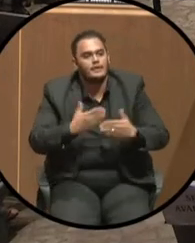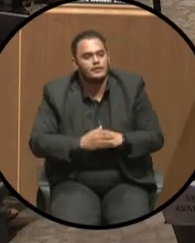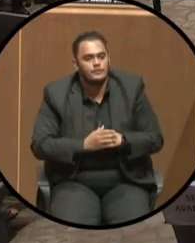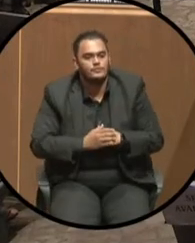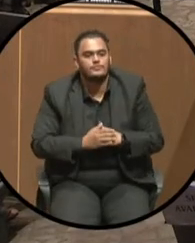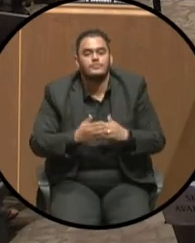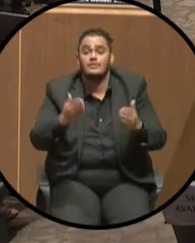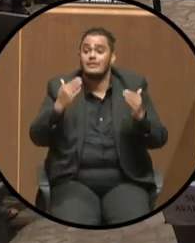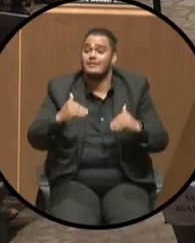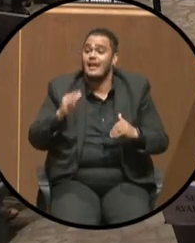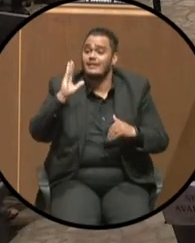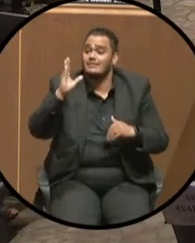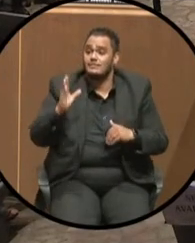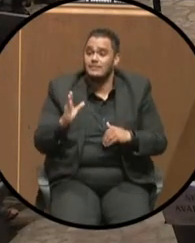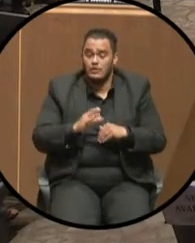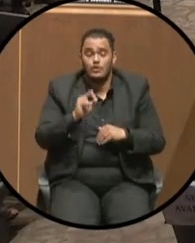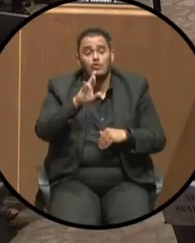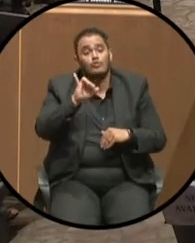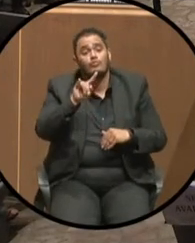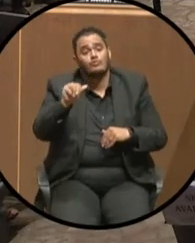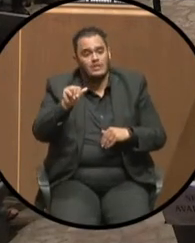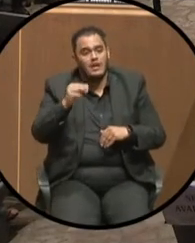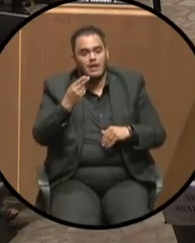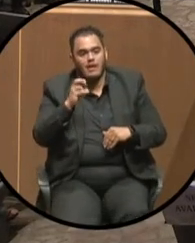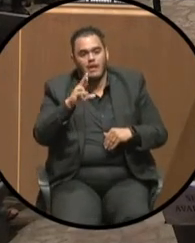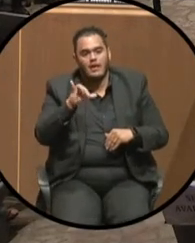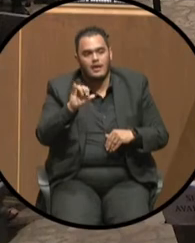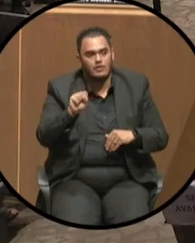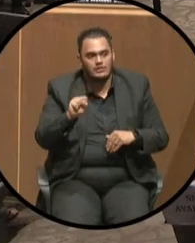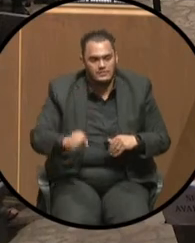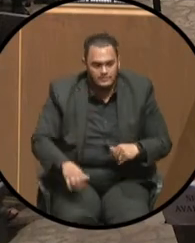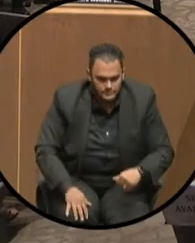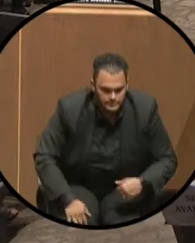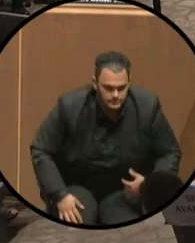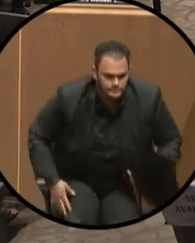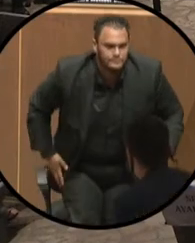our next speaker, Rita Harris.